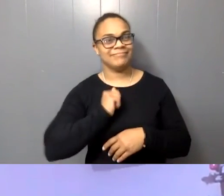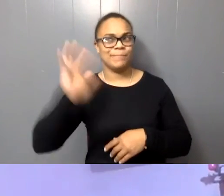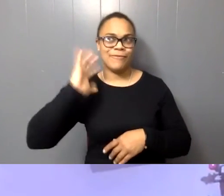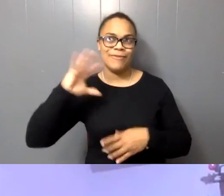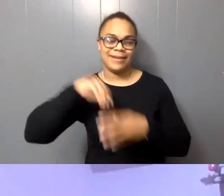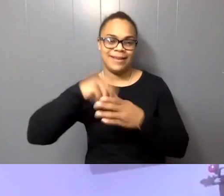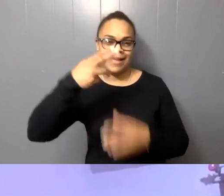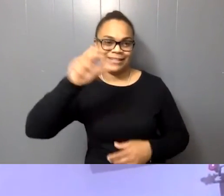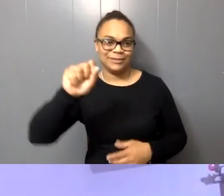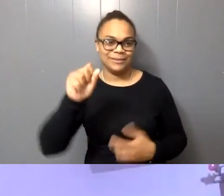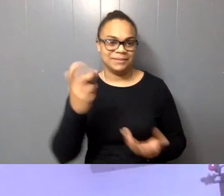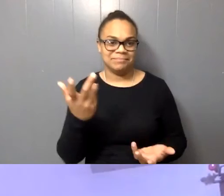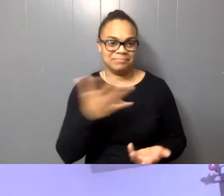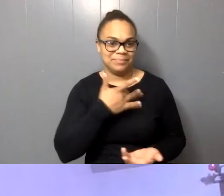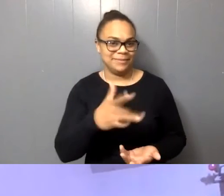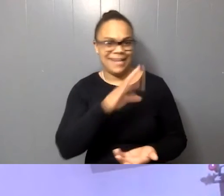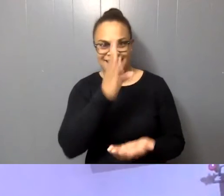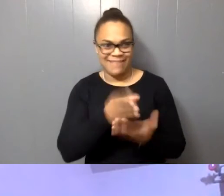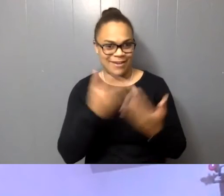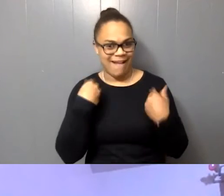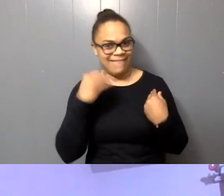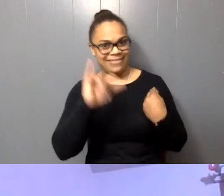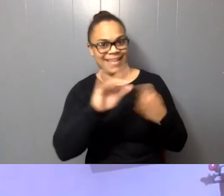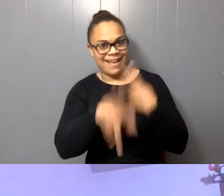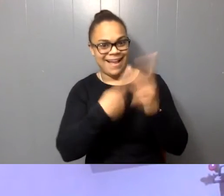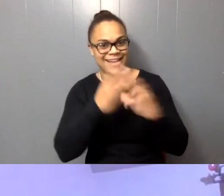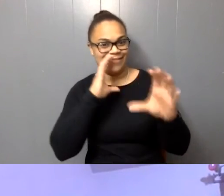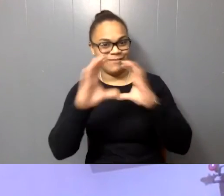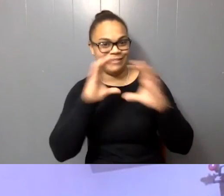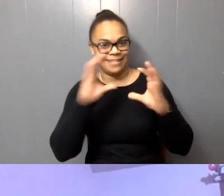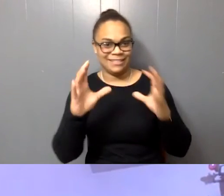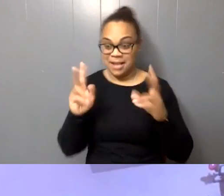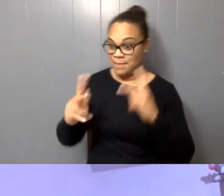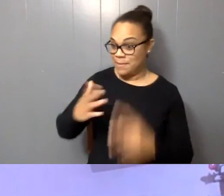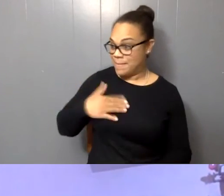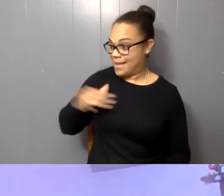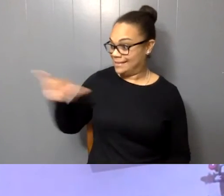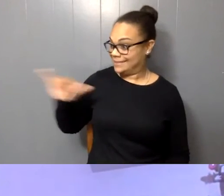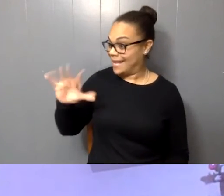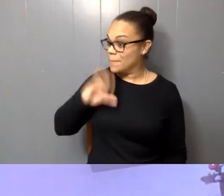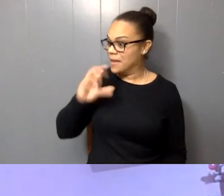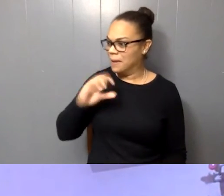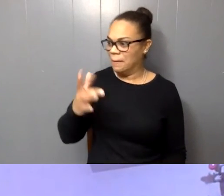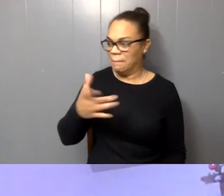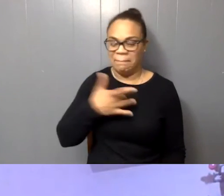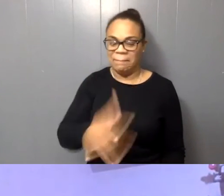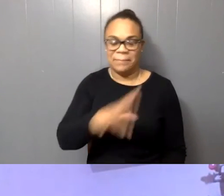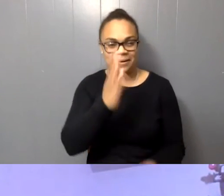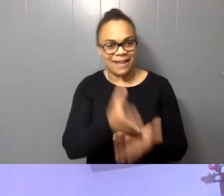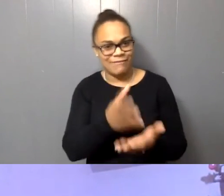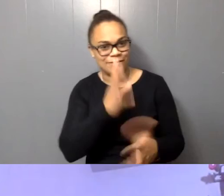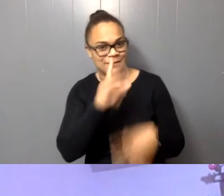not conversations that people my age were having. And so I'm really excited to see sophomores in high school having